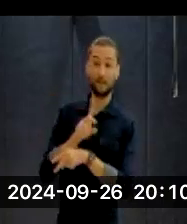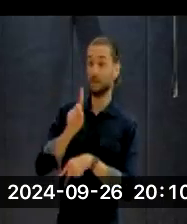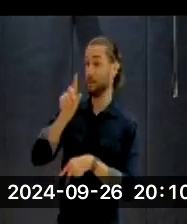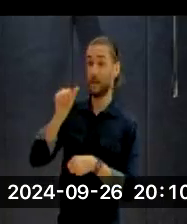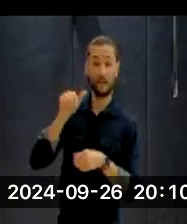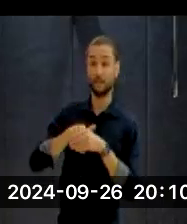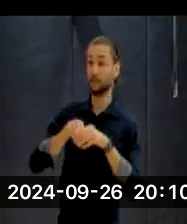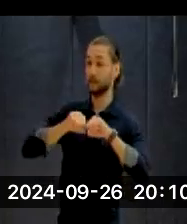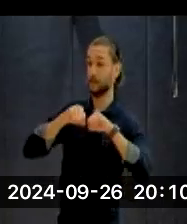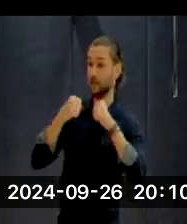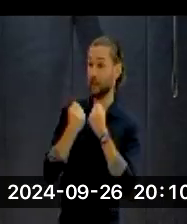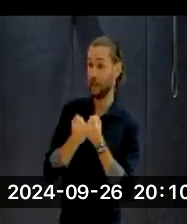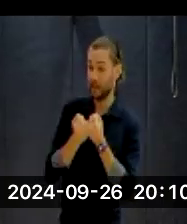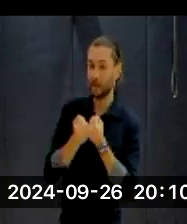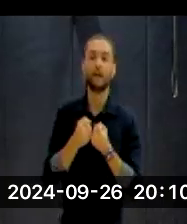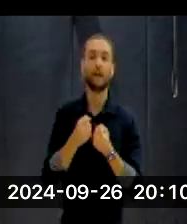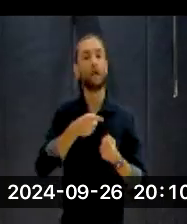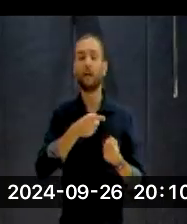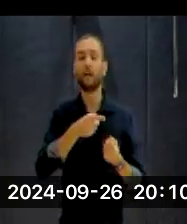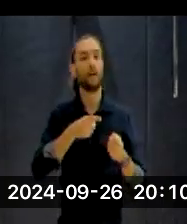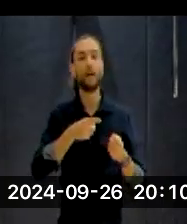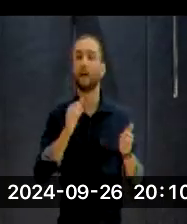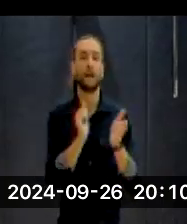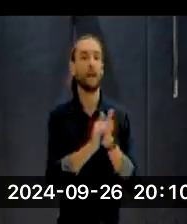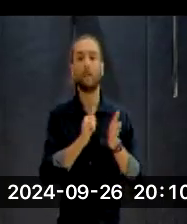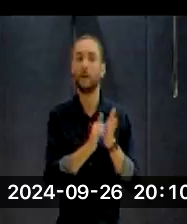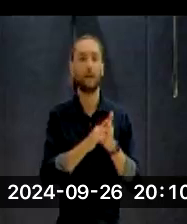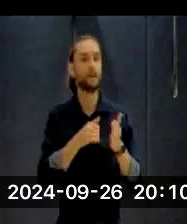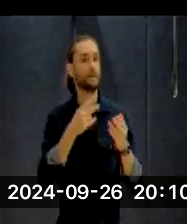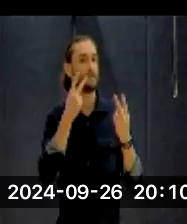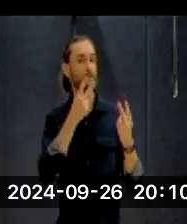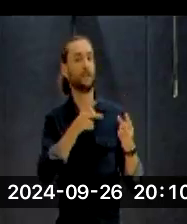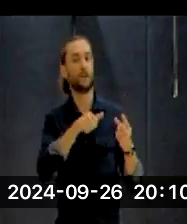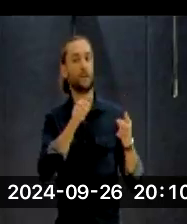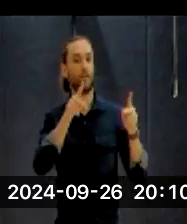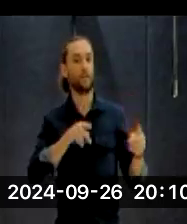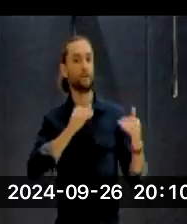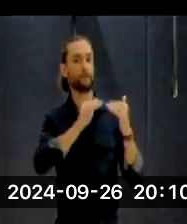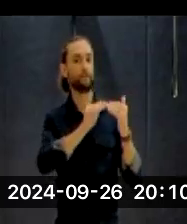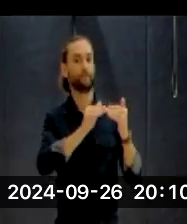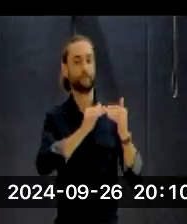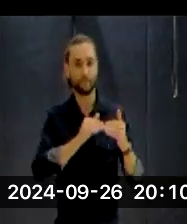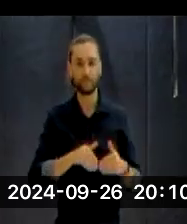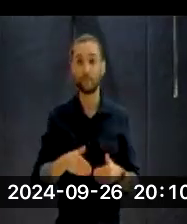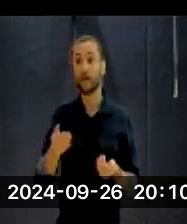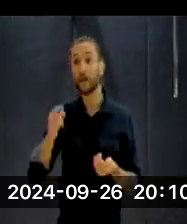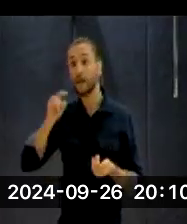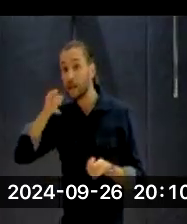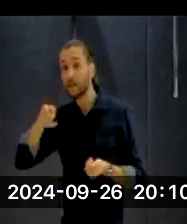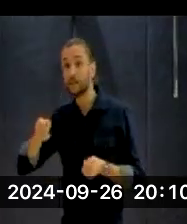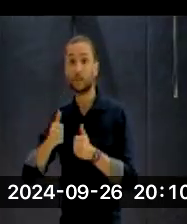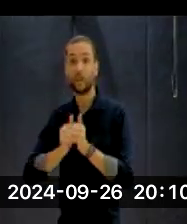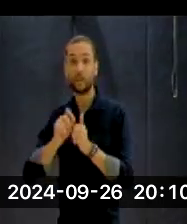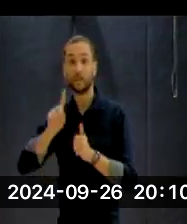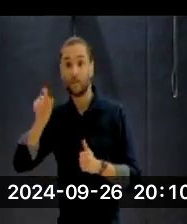other than the inability to see a person as more. We may have kids with disabilities, whether they're not speaking,